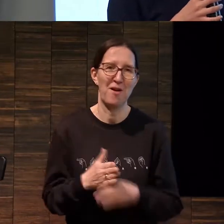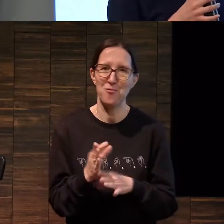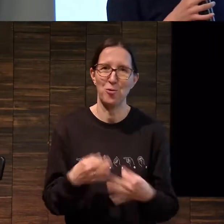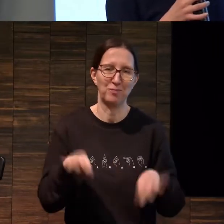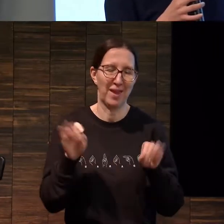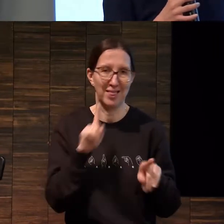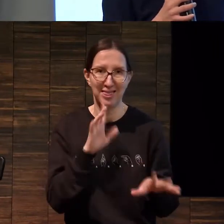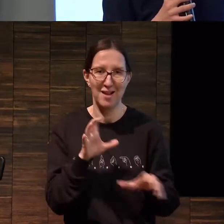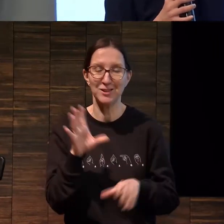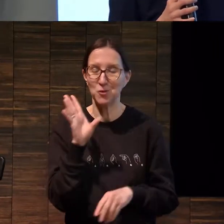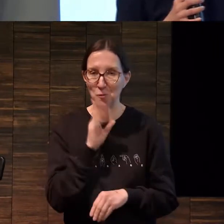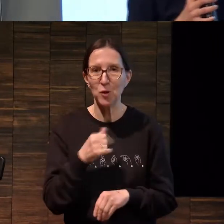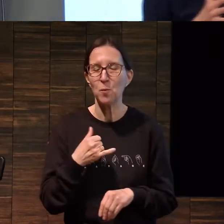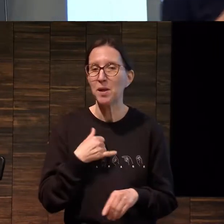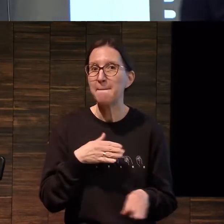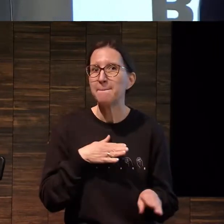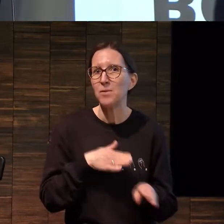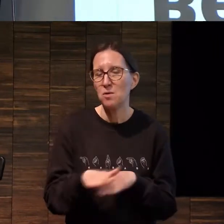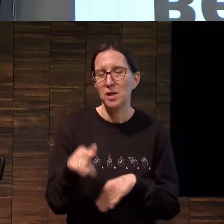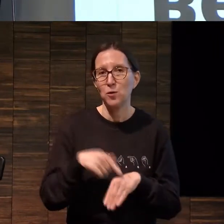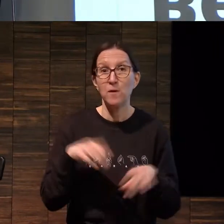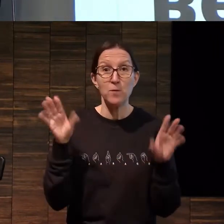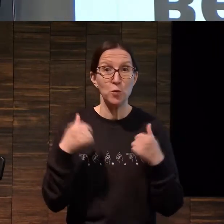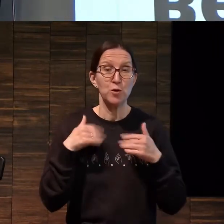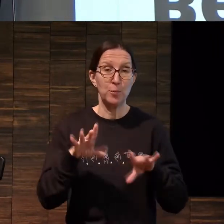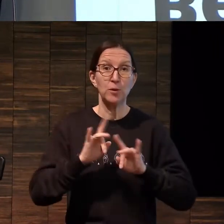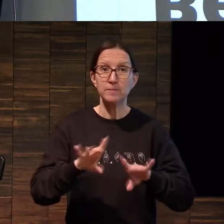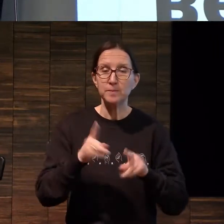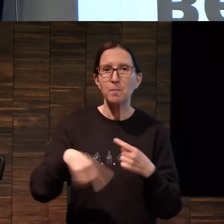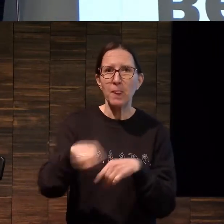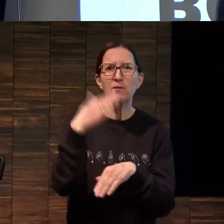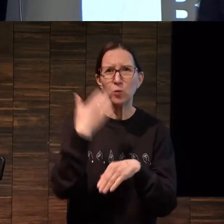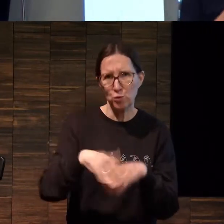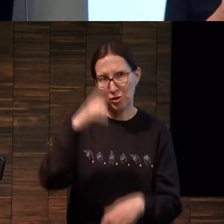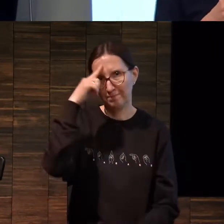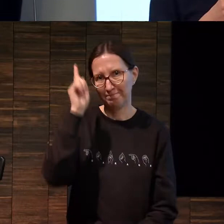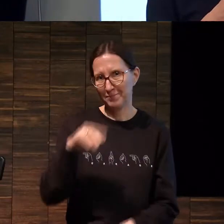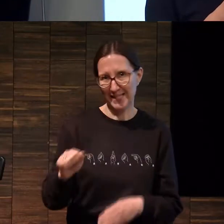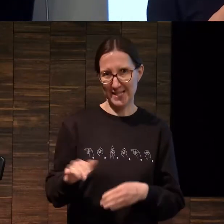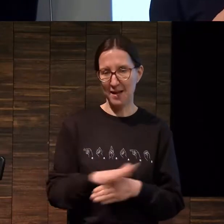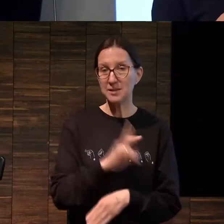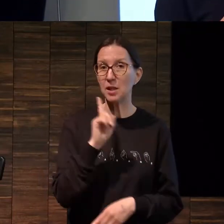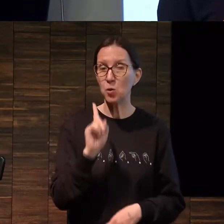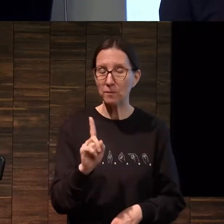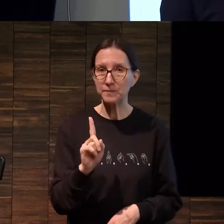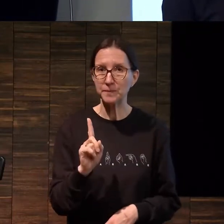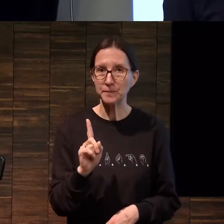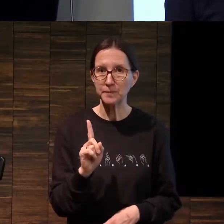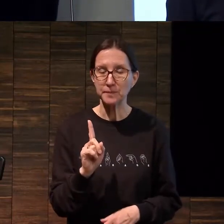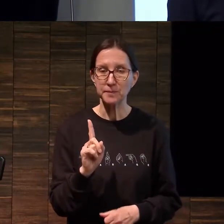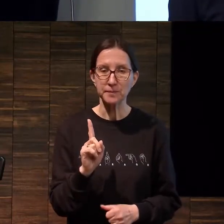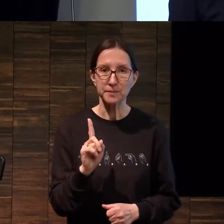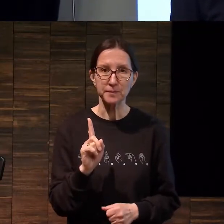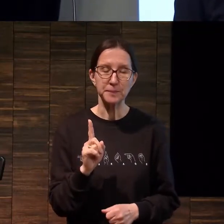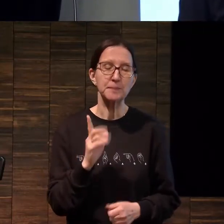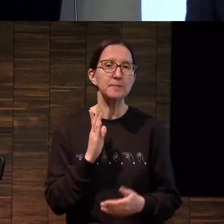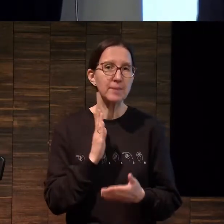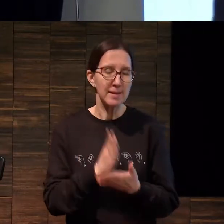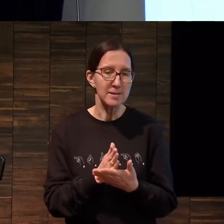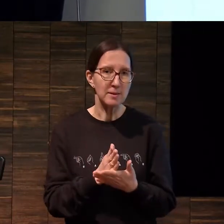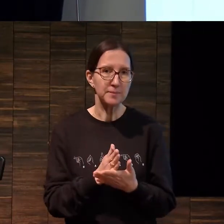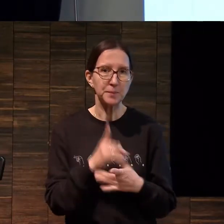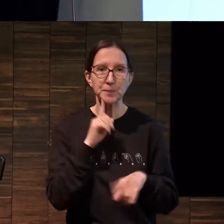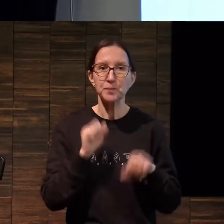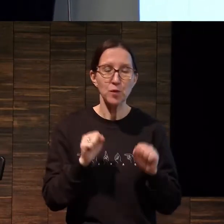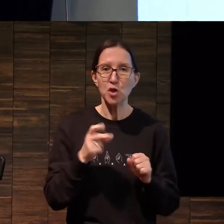I'm going to talk to you about digital accessibility. It's the 1000th time I'm talking about this, and I feel that